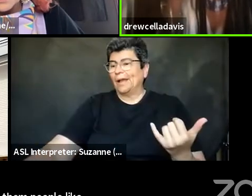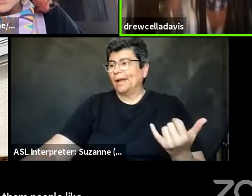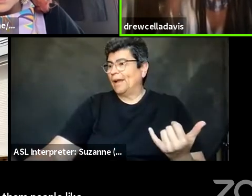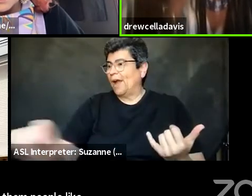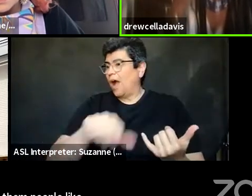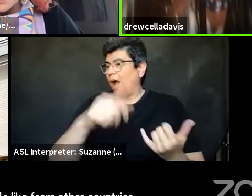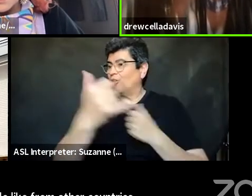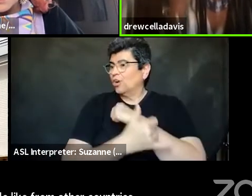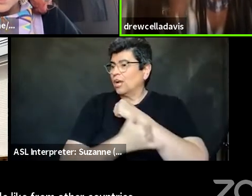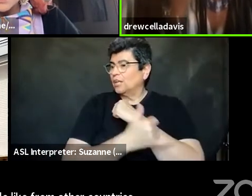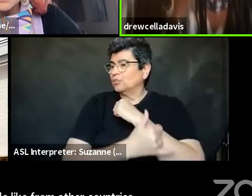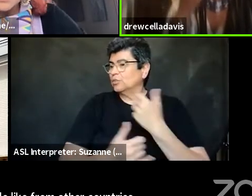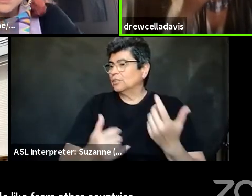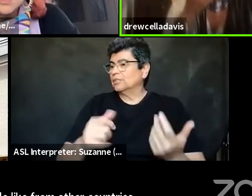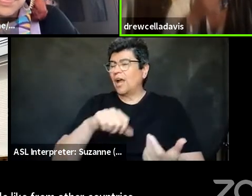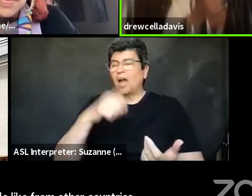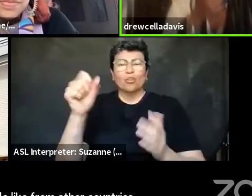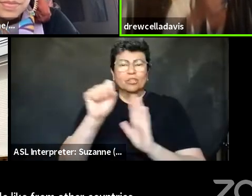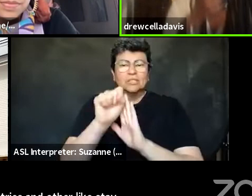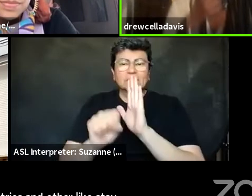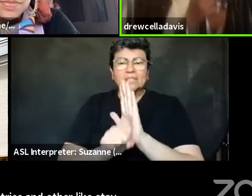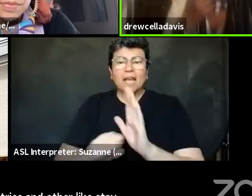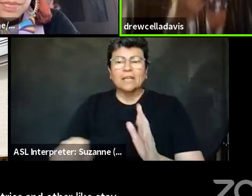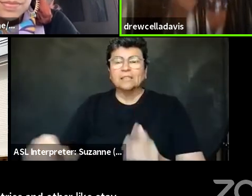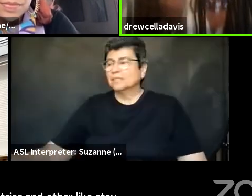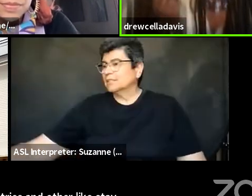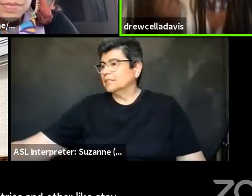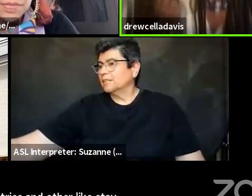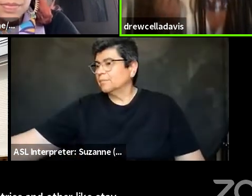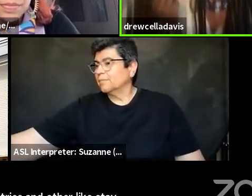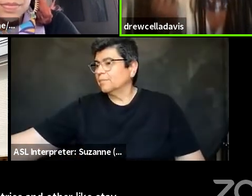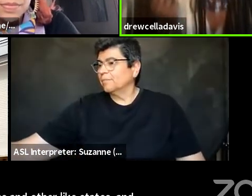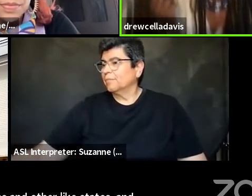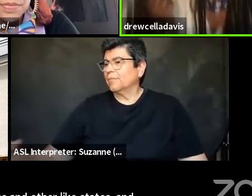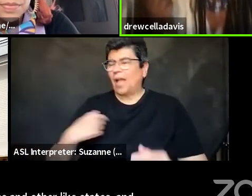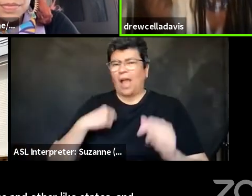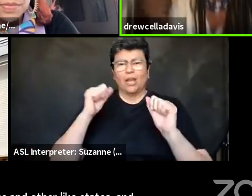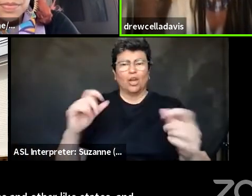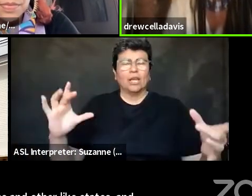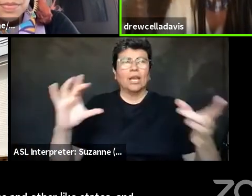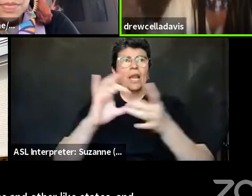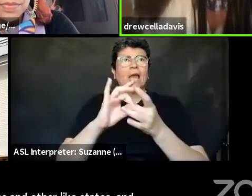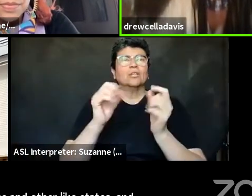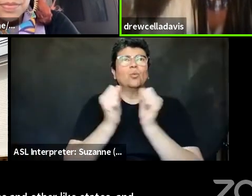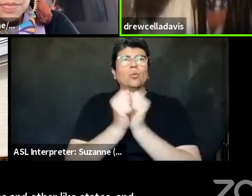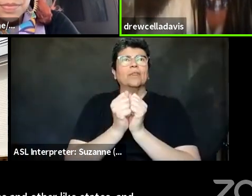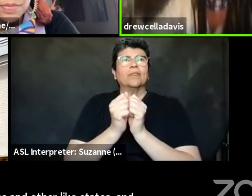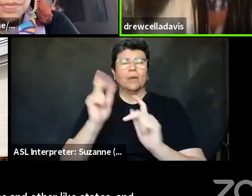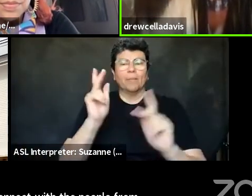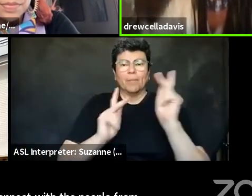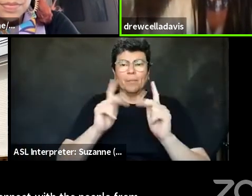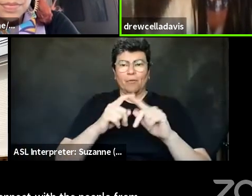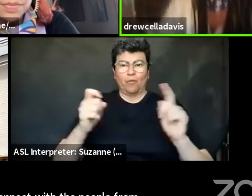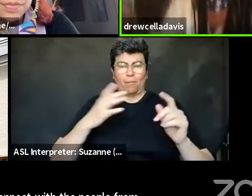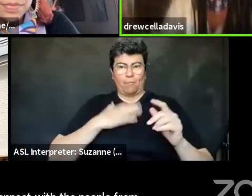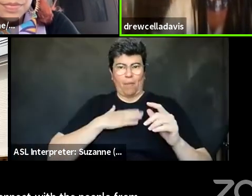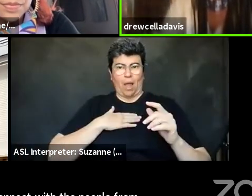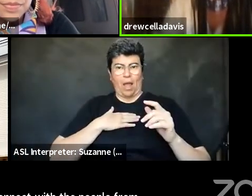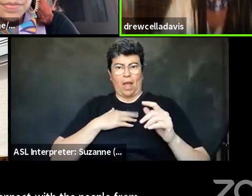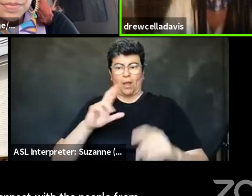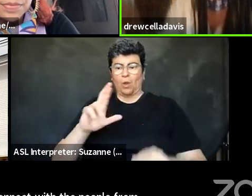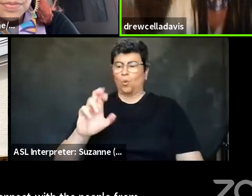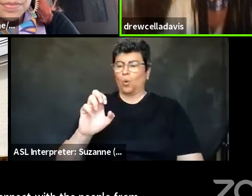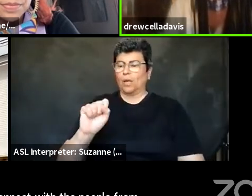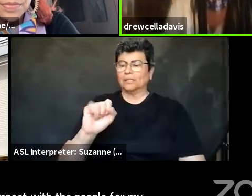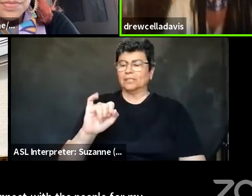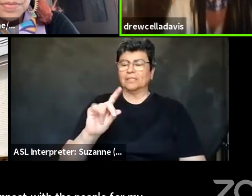from other countries and other like states and stuff. Like I was able to connect with the people for my residencies and stuff,